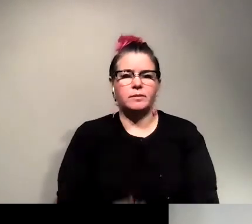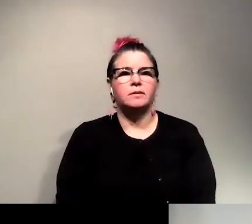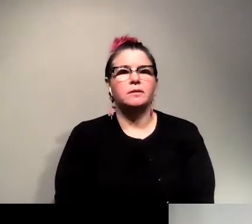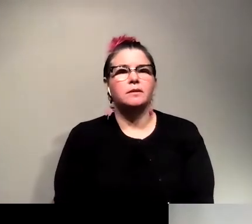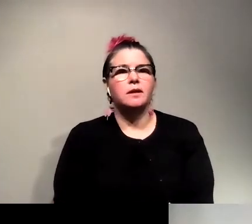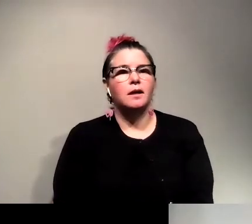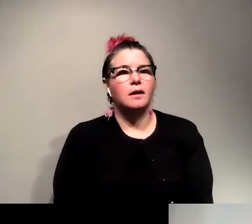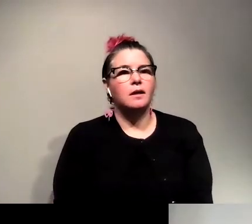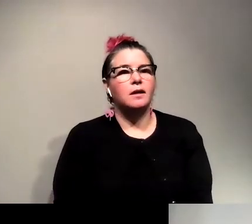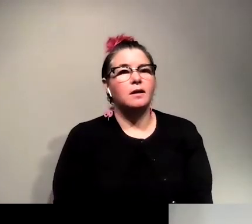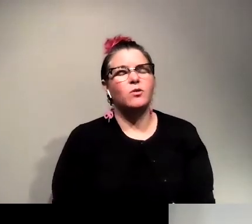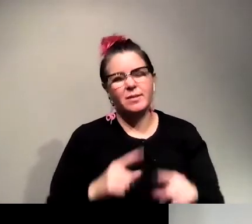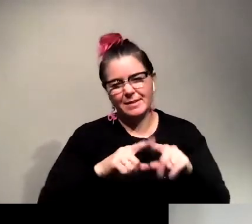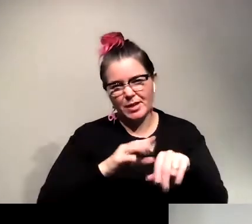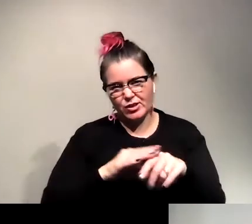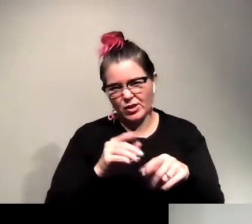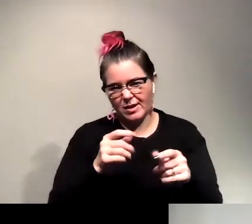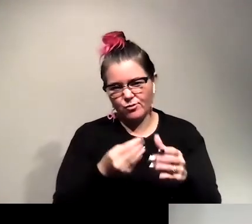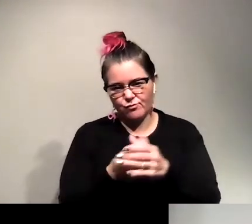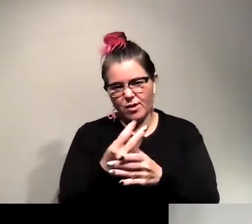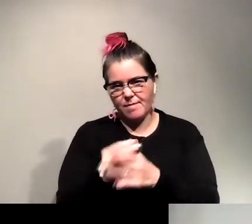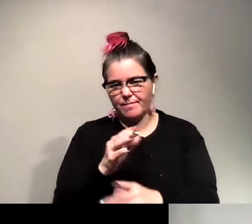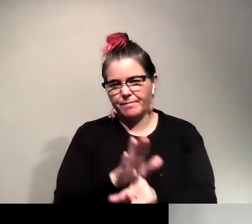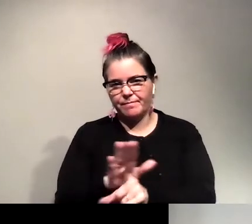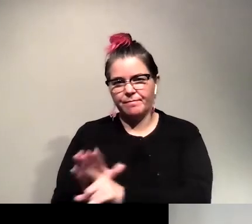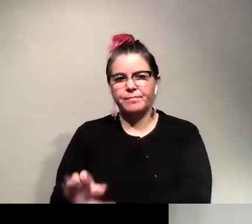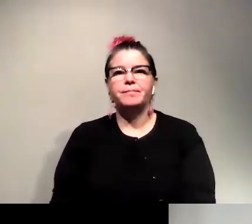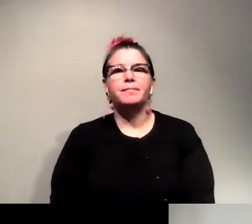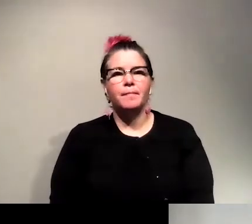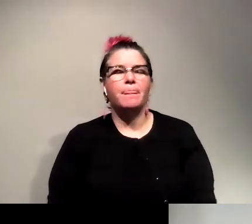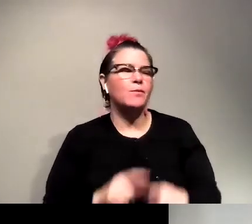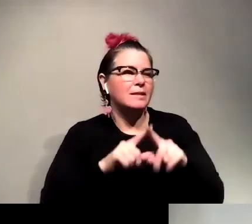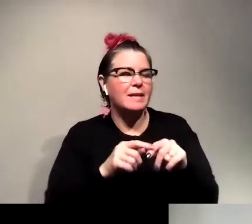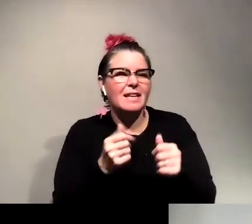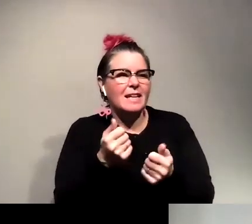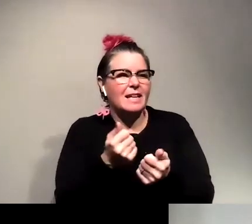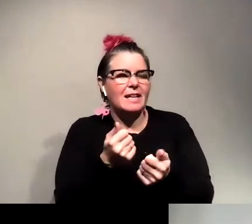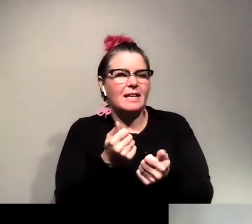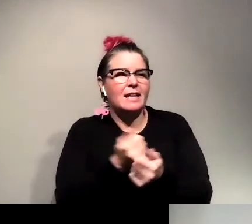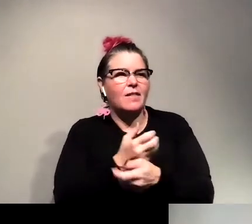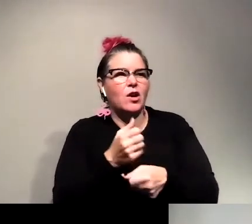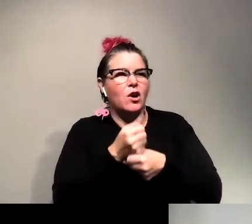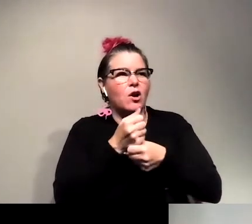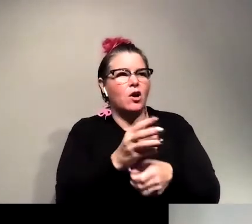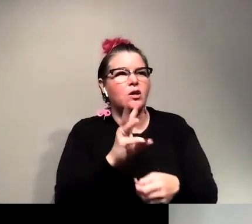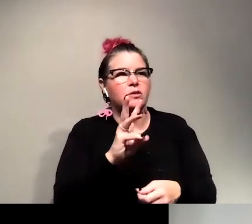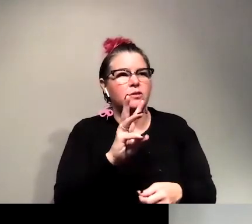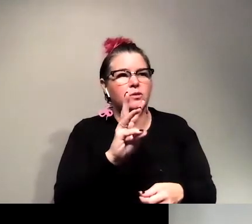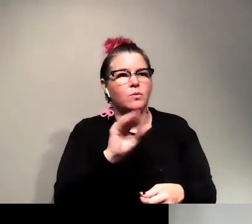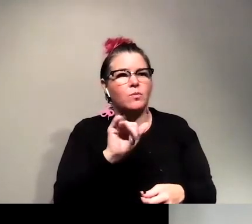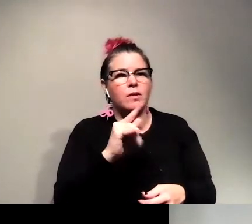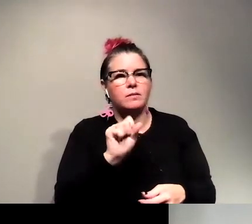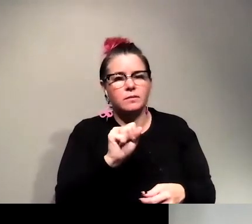Probably crop dependent. It's very crop dependent. I want to say really anything that cause, I would think about things that cause wilts.